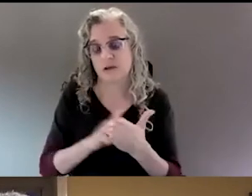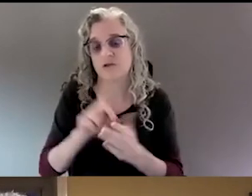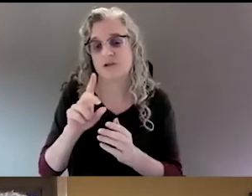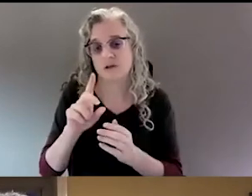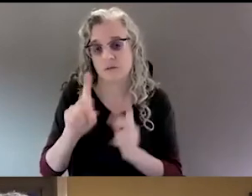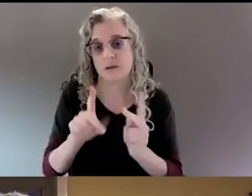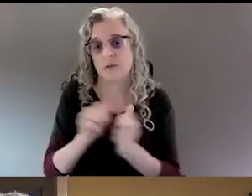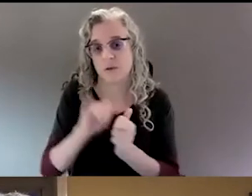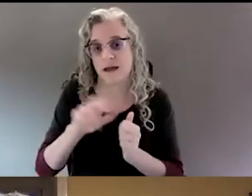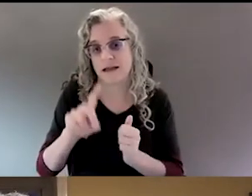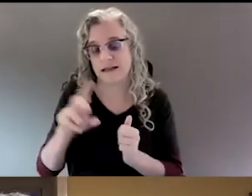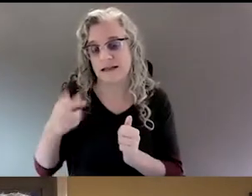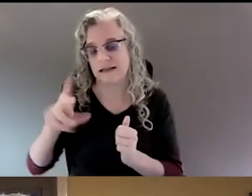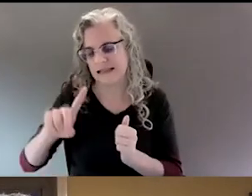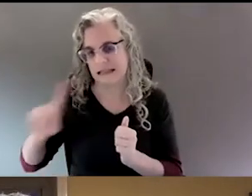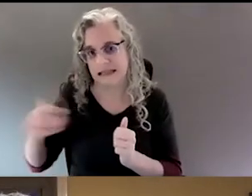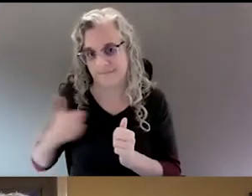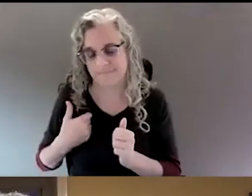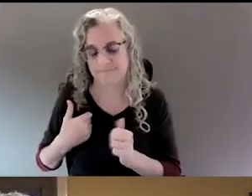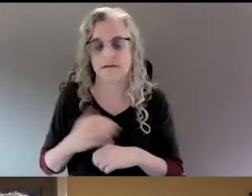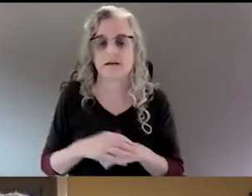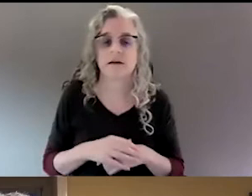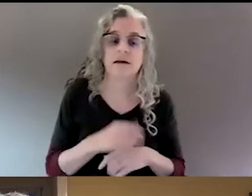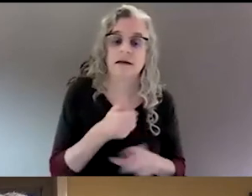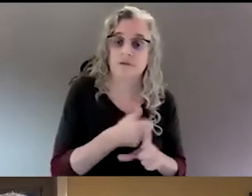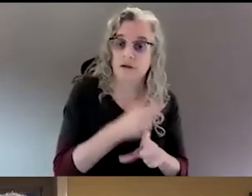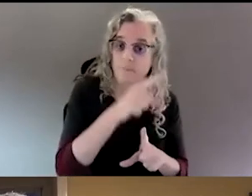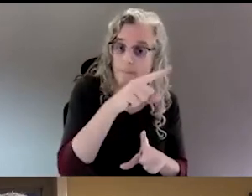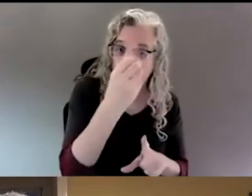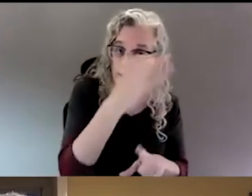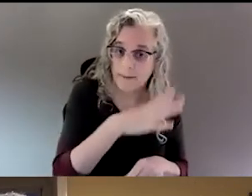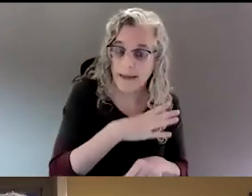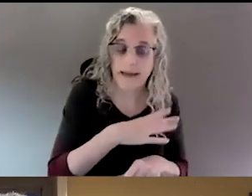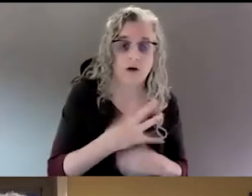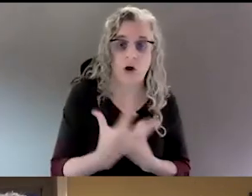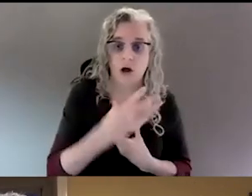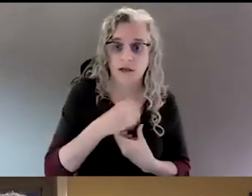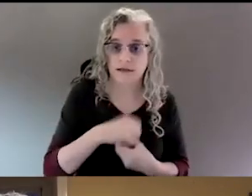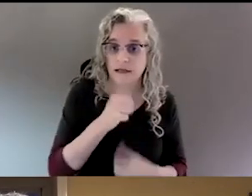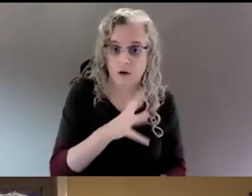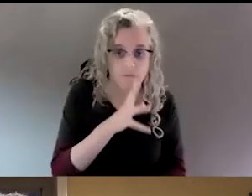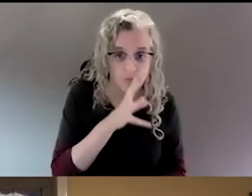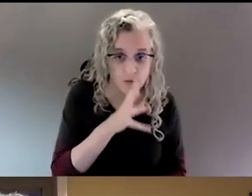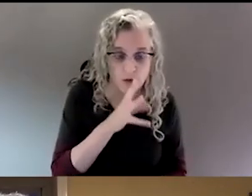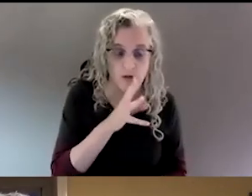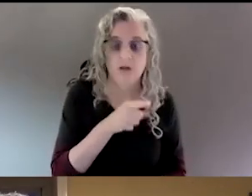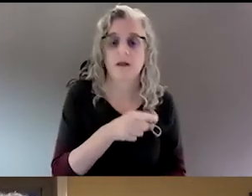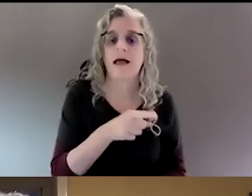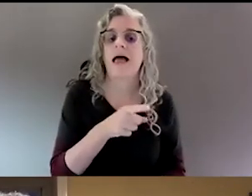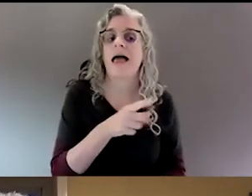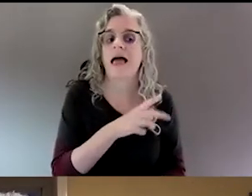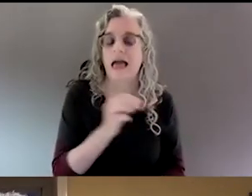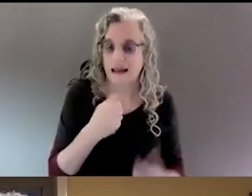Black man who's autistic and nonverbal and having mental health issues in the community, and